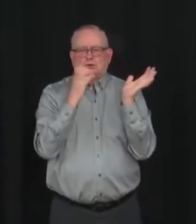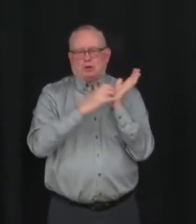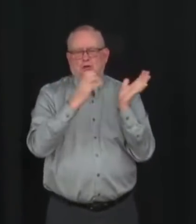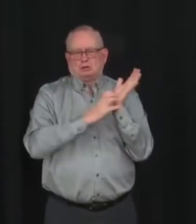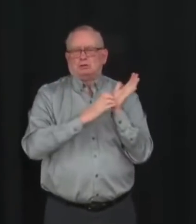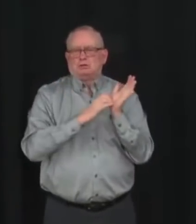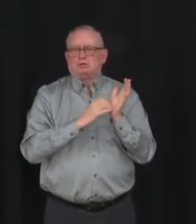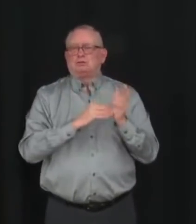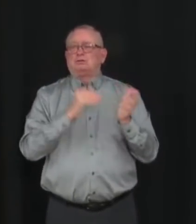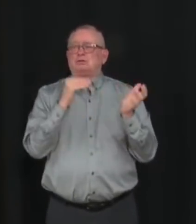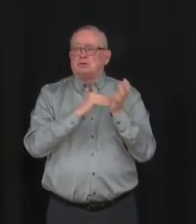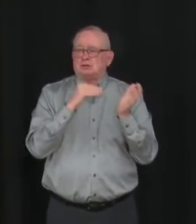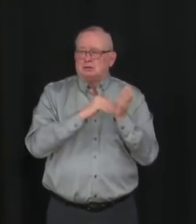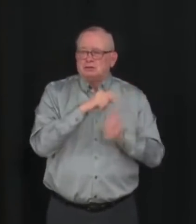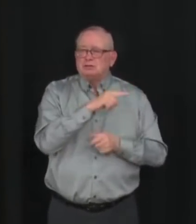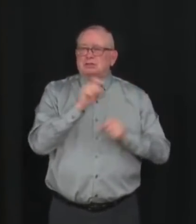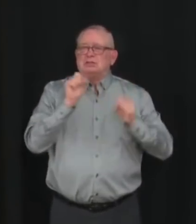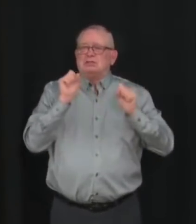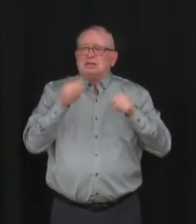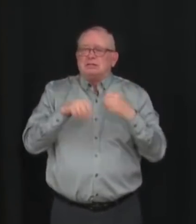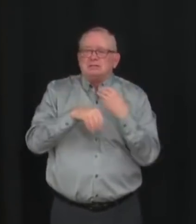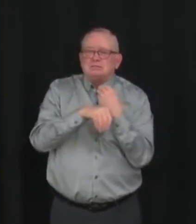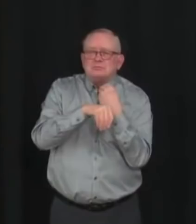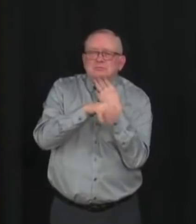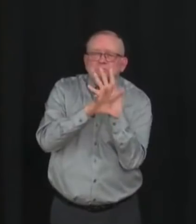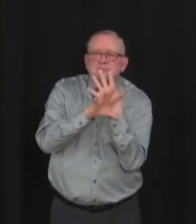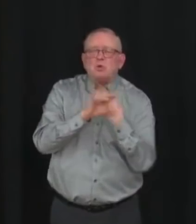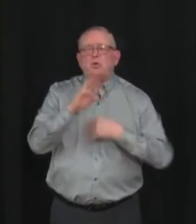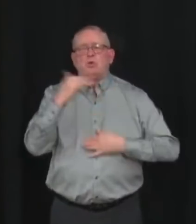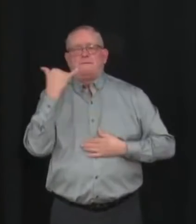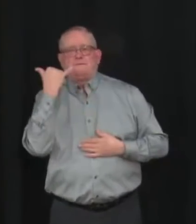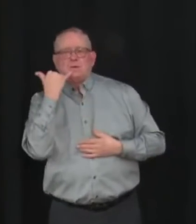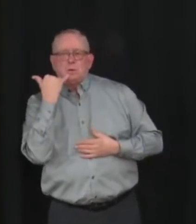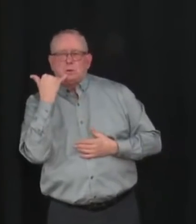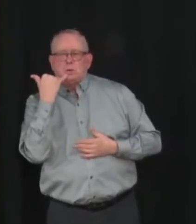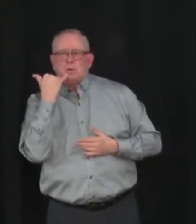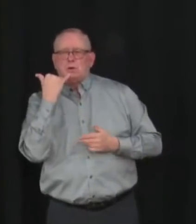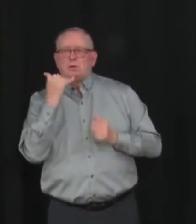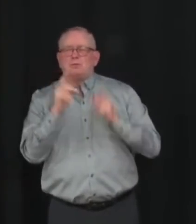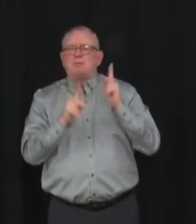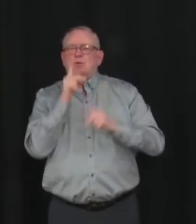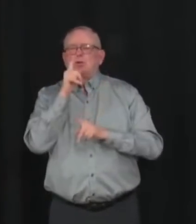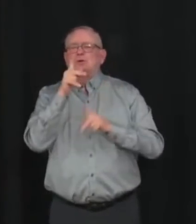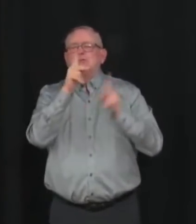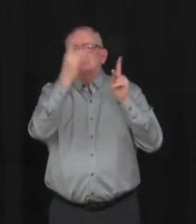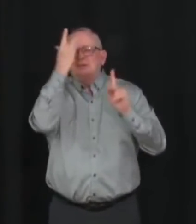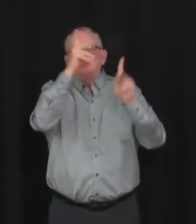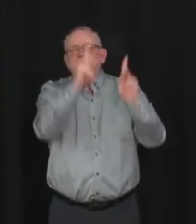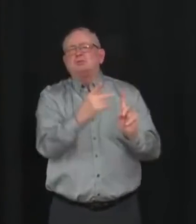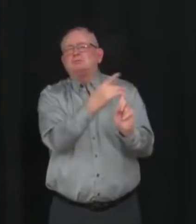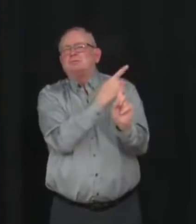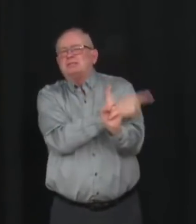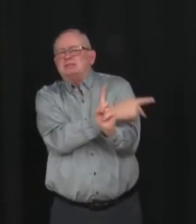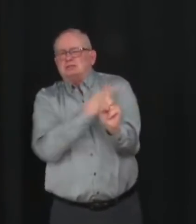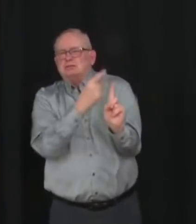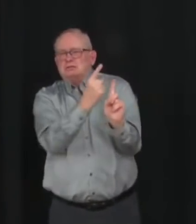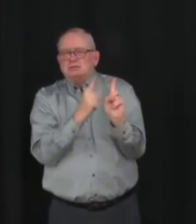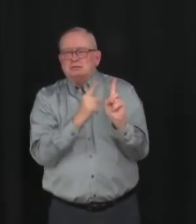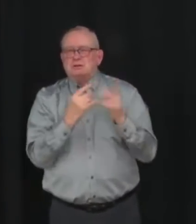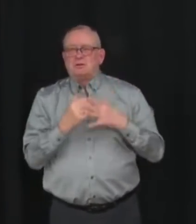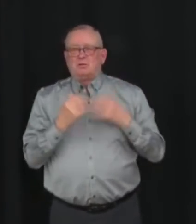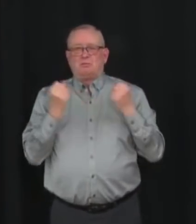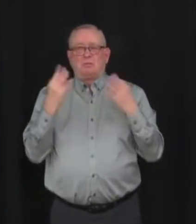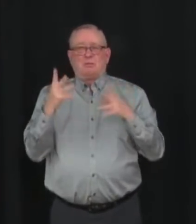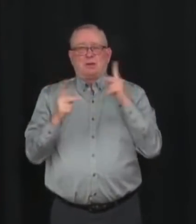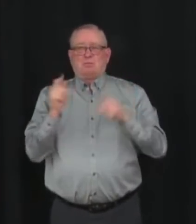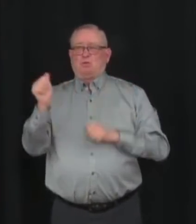change. We know that many people have avoided getting treatment they need during the pandemic due to being uncomfortable going to a doctor's office